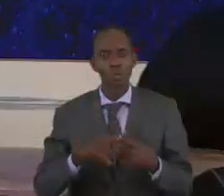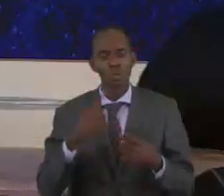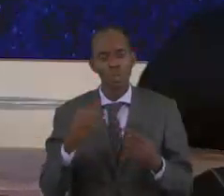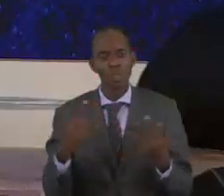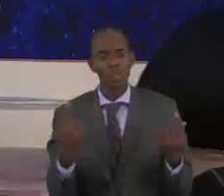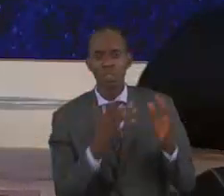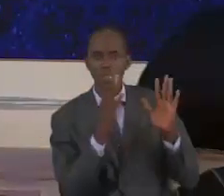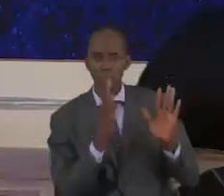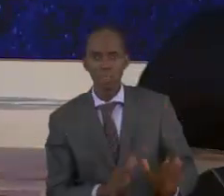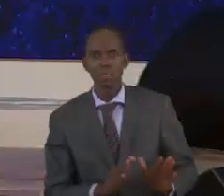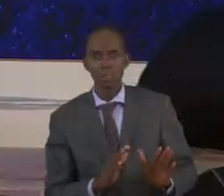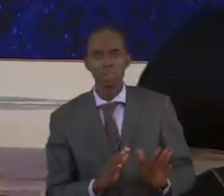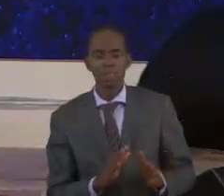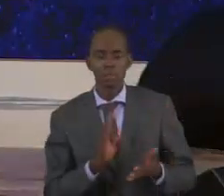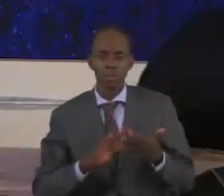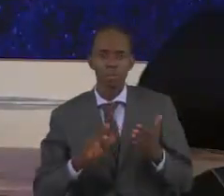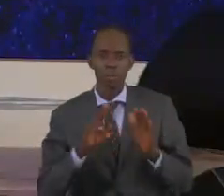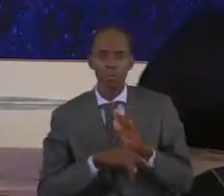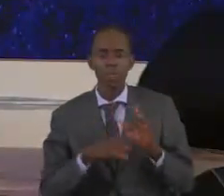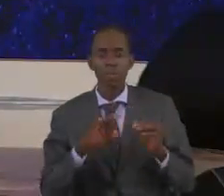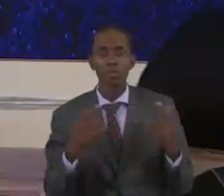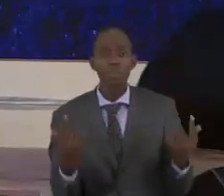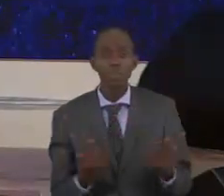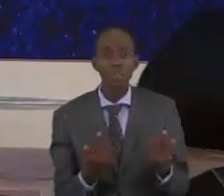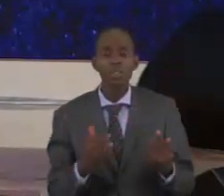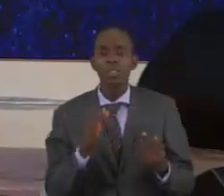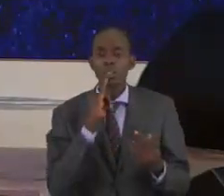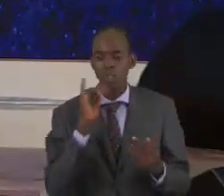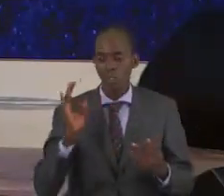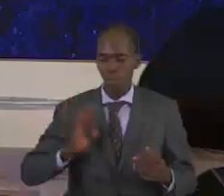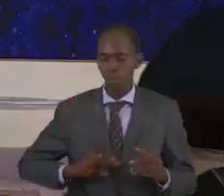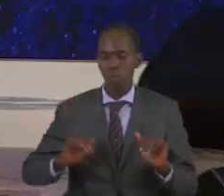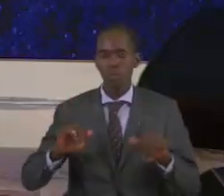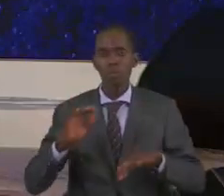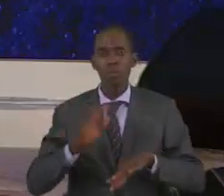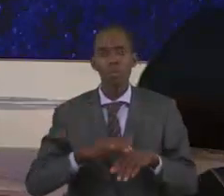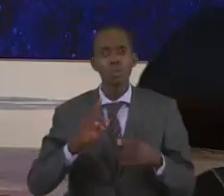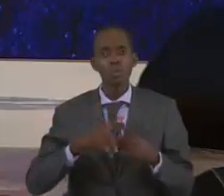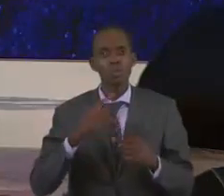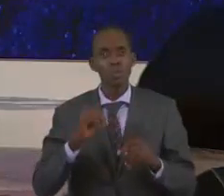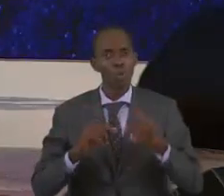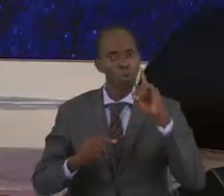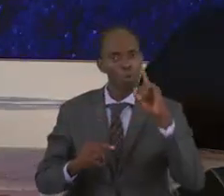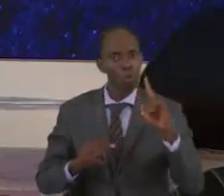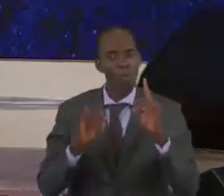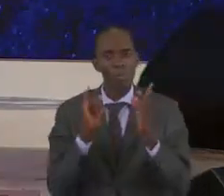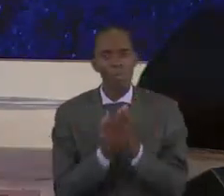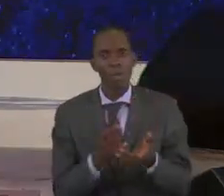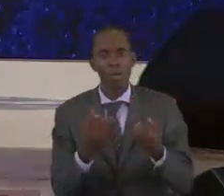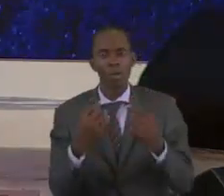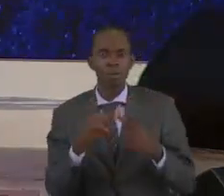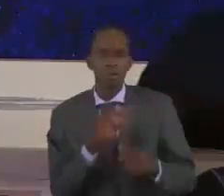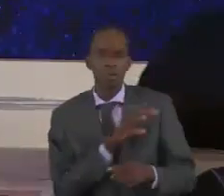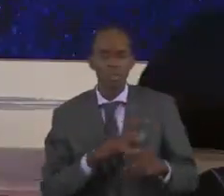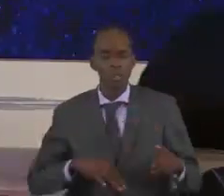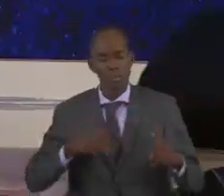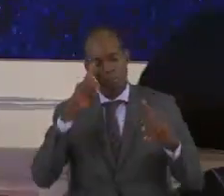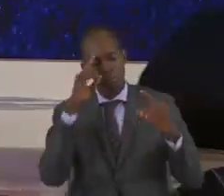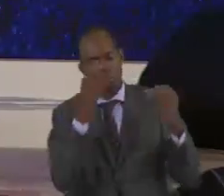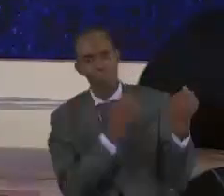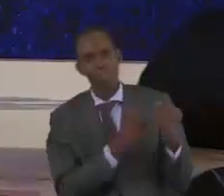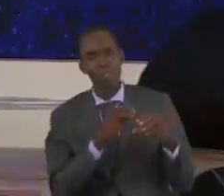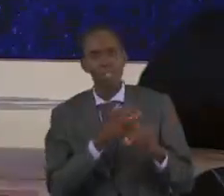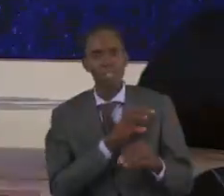sinner. Remission of sin is profitable unto the one that comes to Christ. Faith in Christ